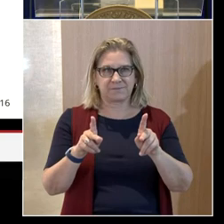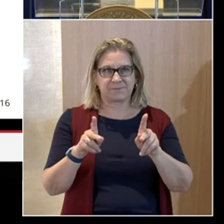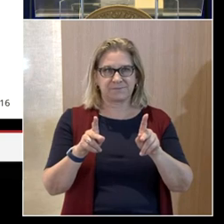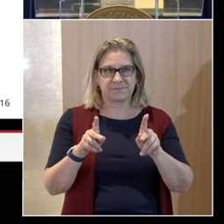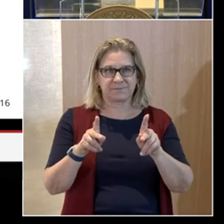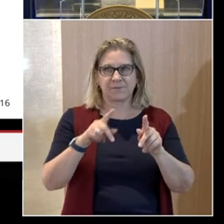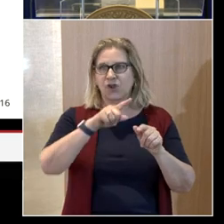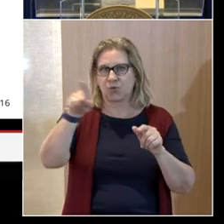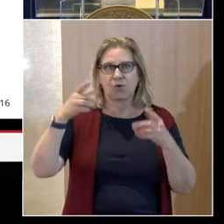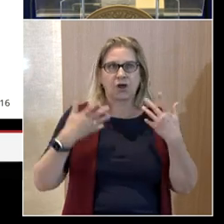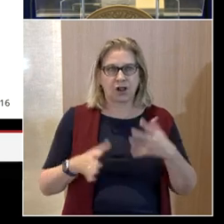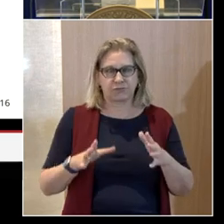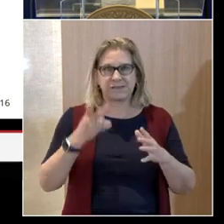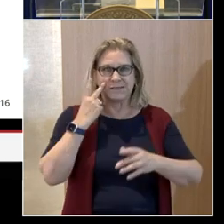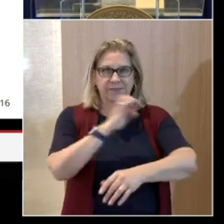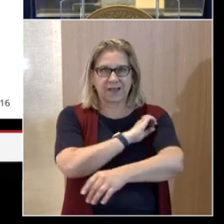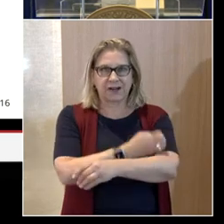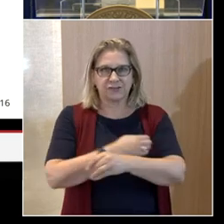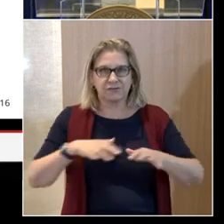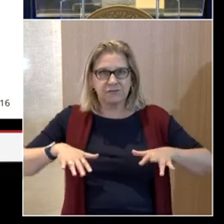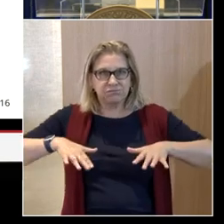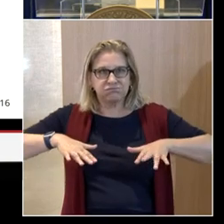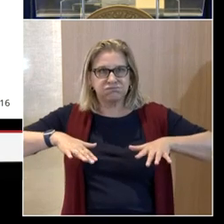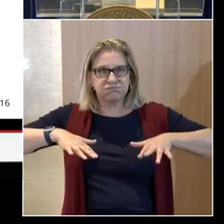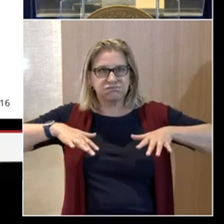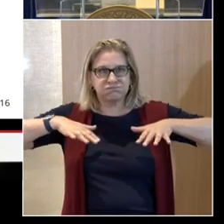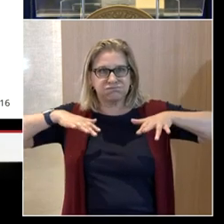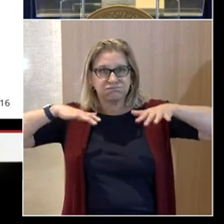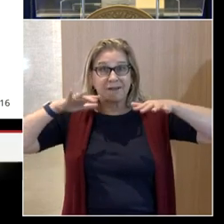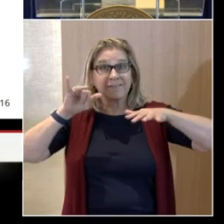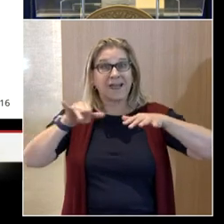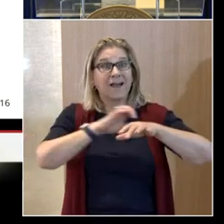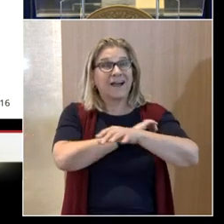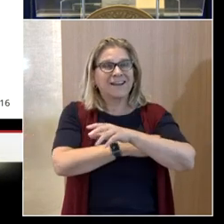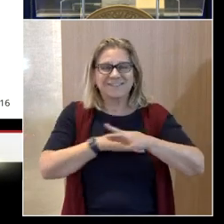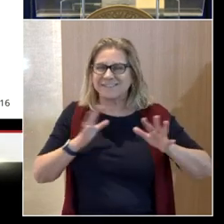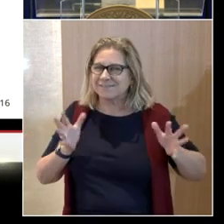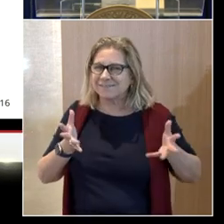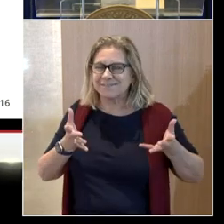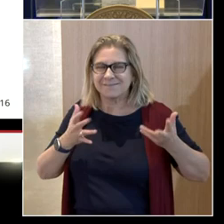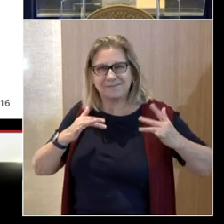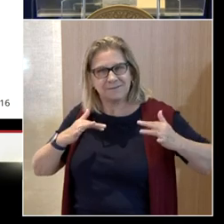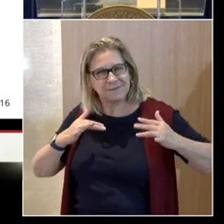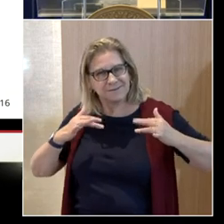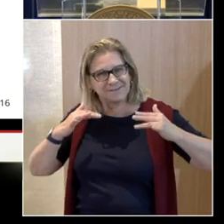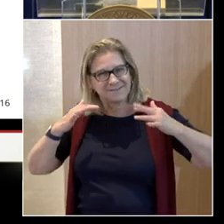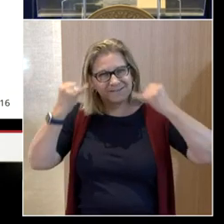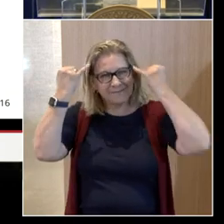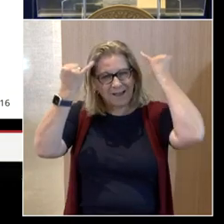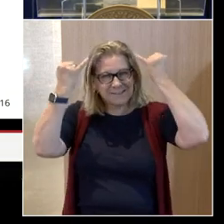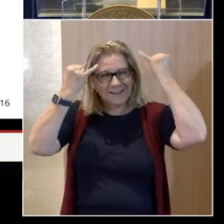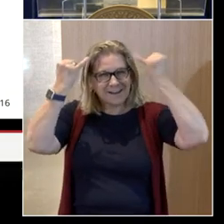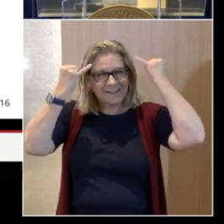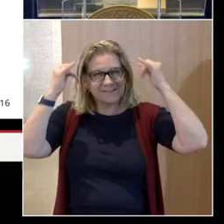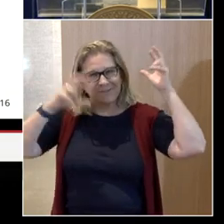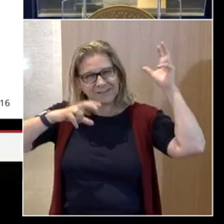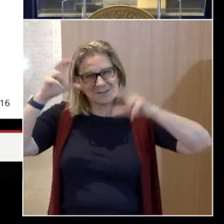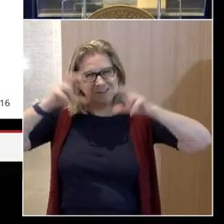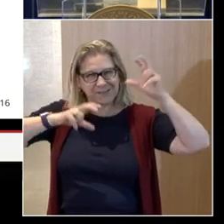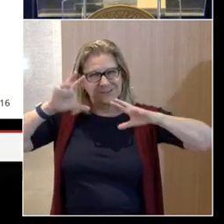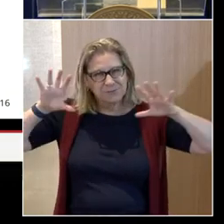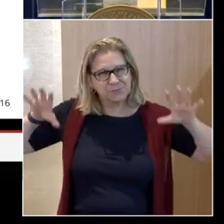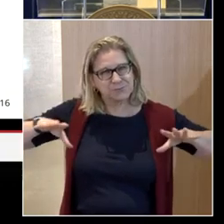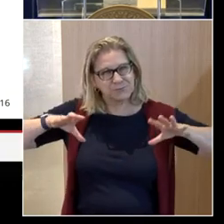continuing that over the next few months. So the goal here, and you heard it a little bit from the council member and the mayor, to create a set of